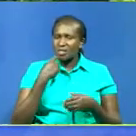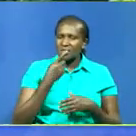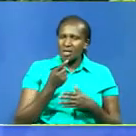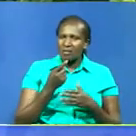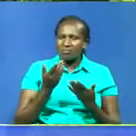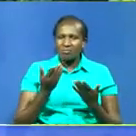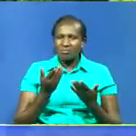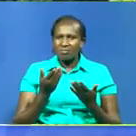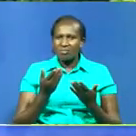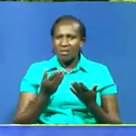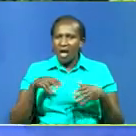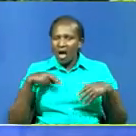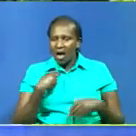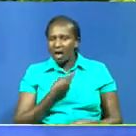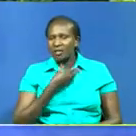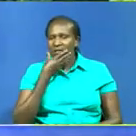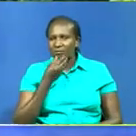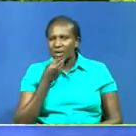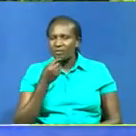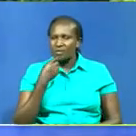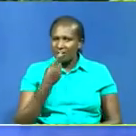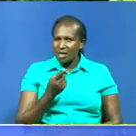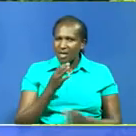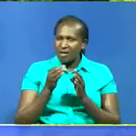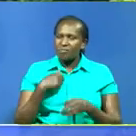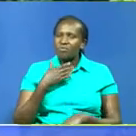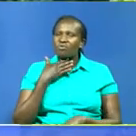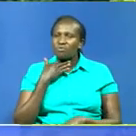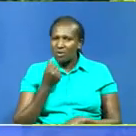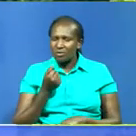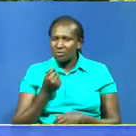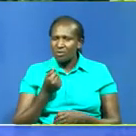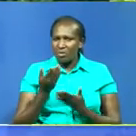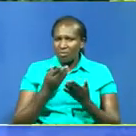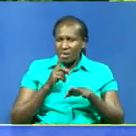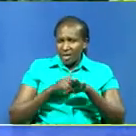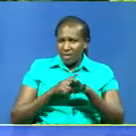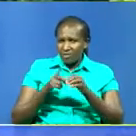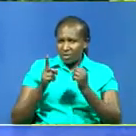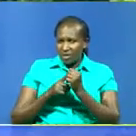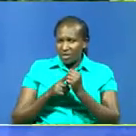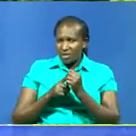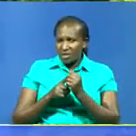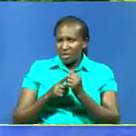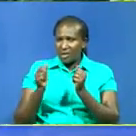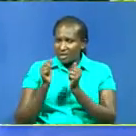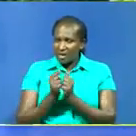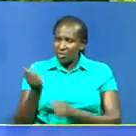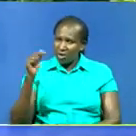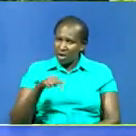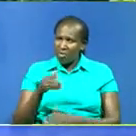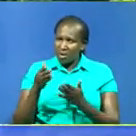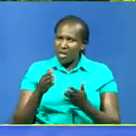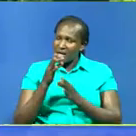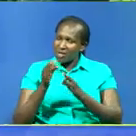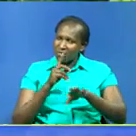said. Nasemaga daddy said. If I tell them I want you here by 6 kutoka shule, 6:10 takuchapa.